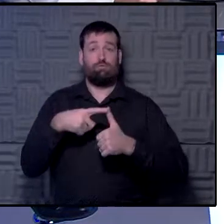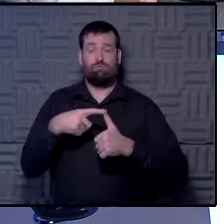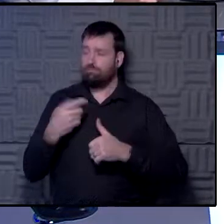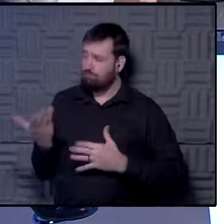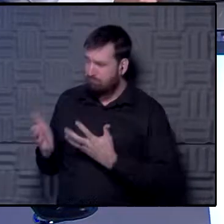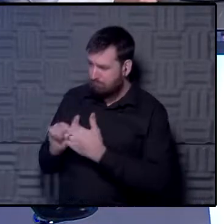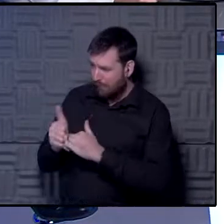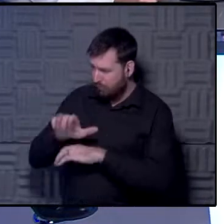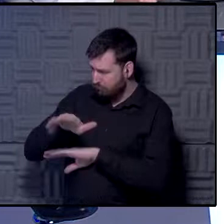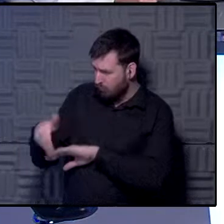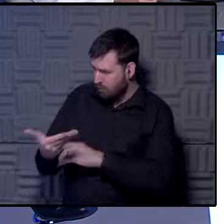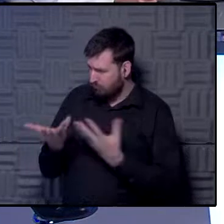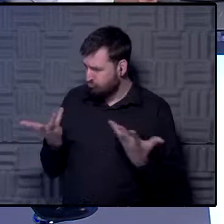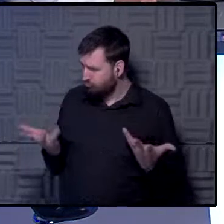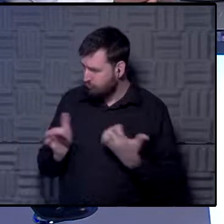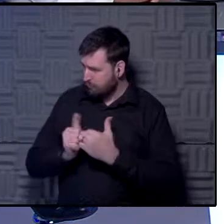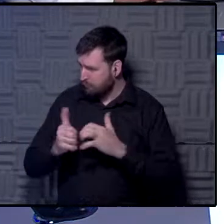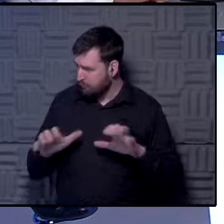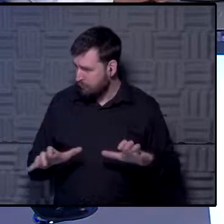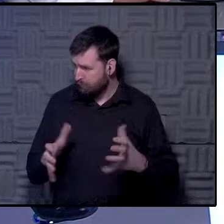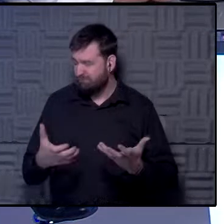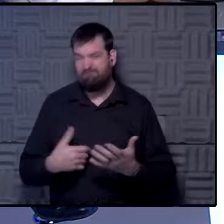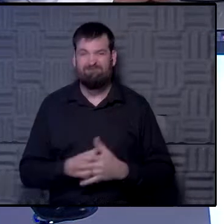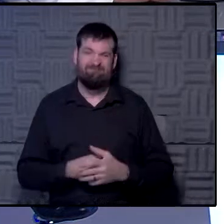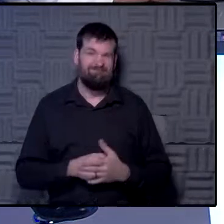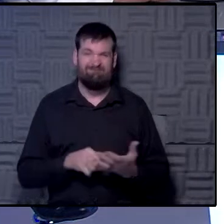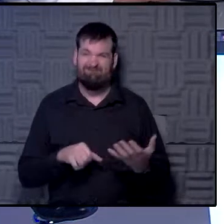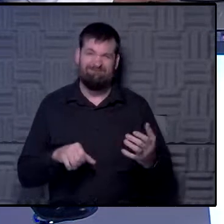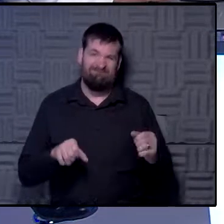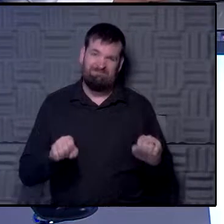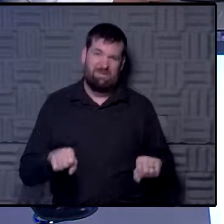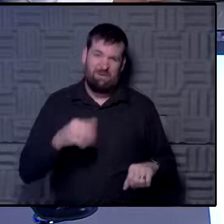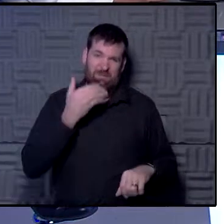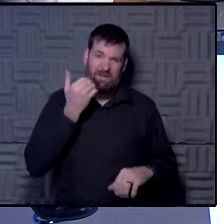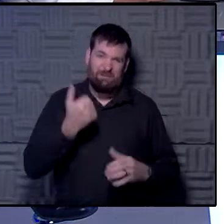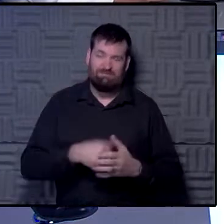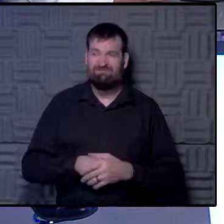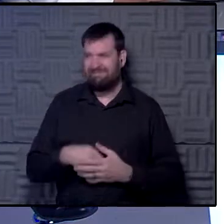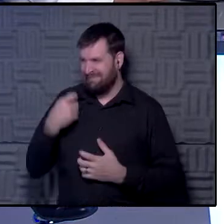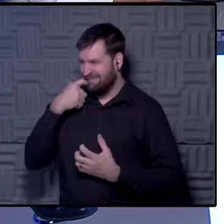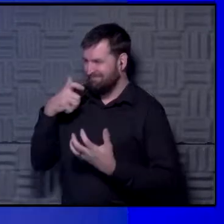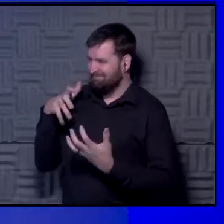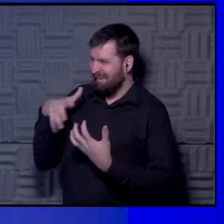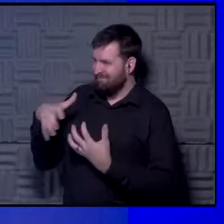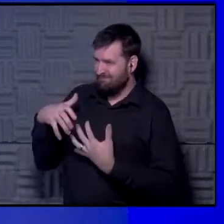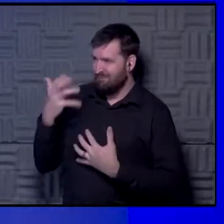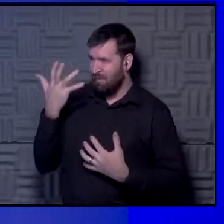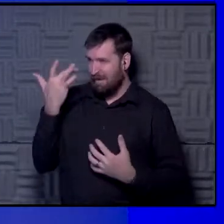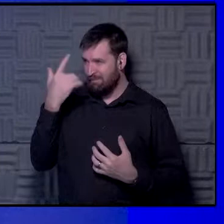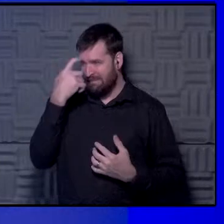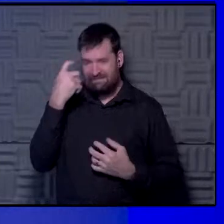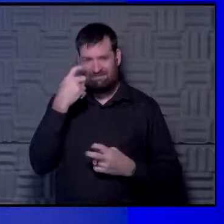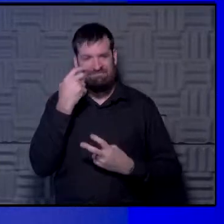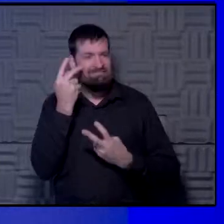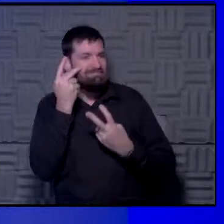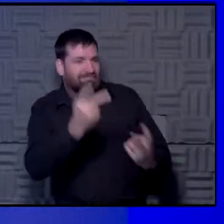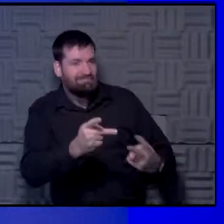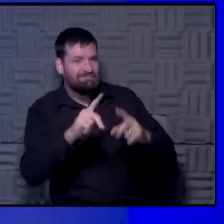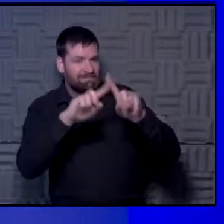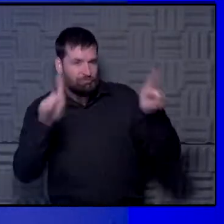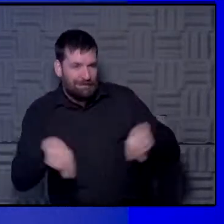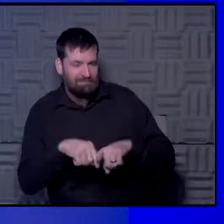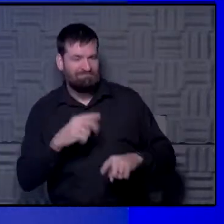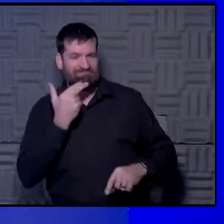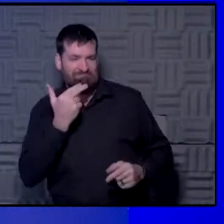how do we do overnight, Dana? We could have done better. We could have done better. You're just laughing because that's what we just saw on the screen, right? They're big so guy? cute,